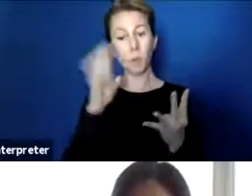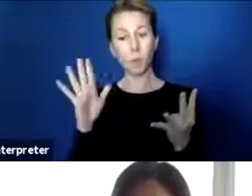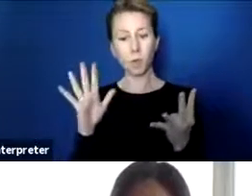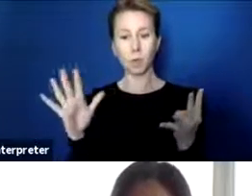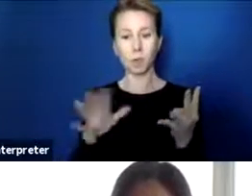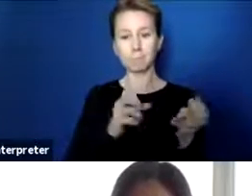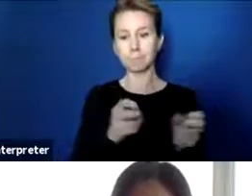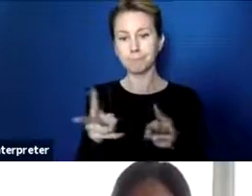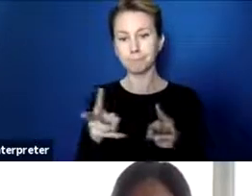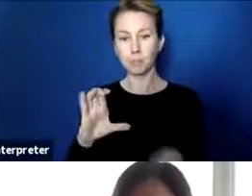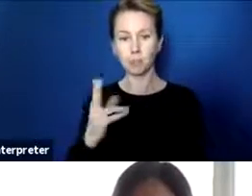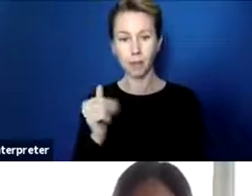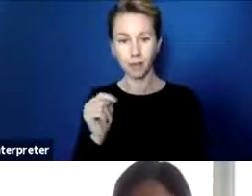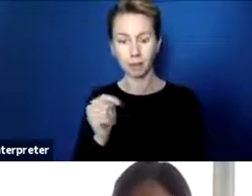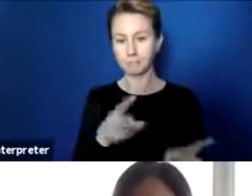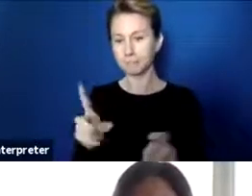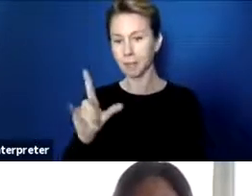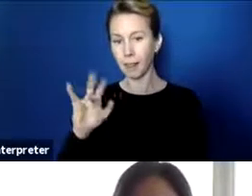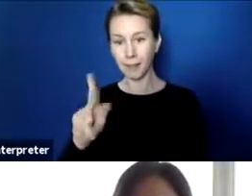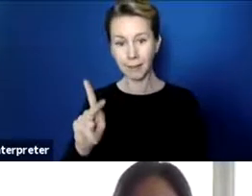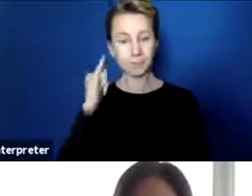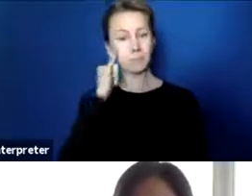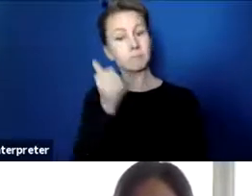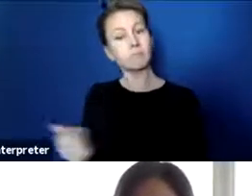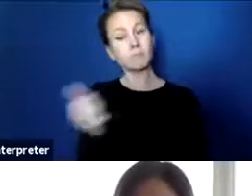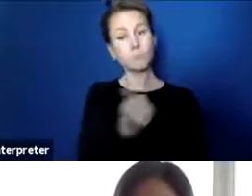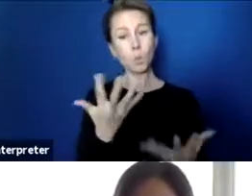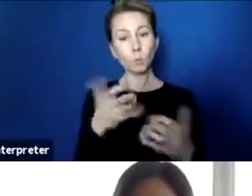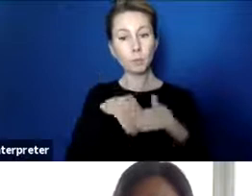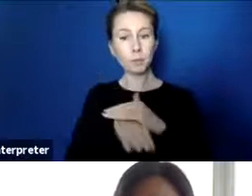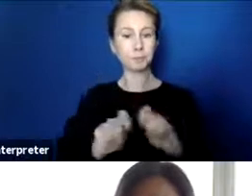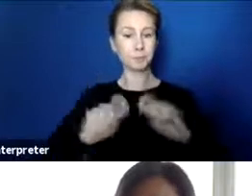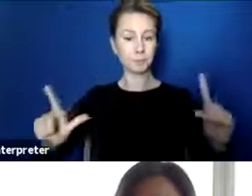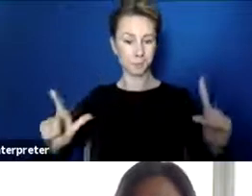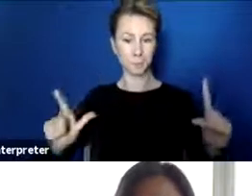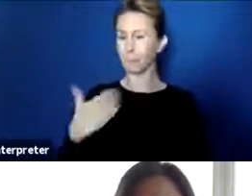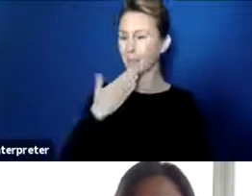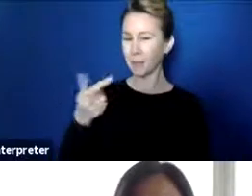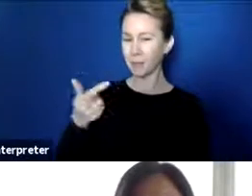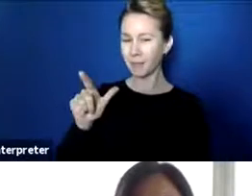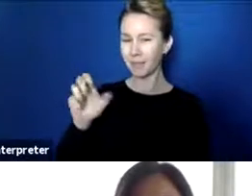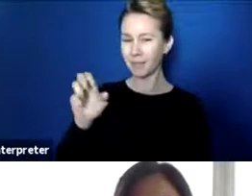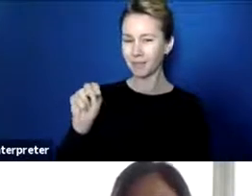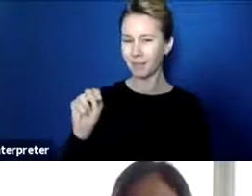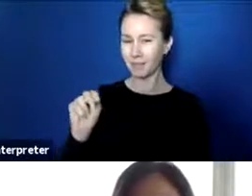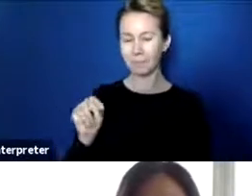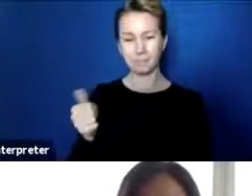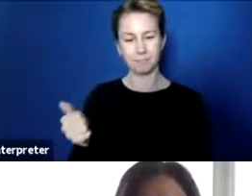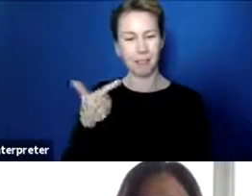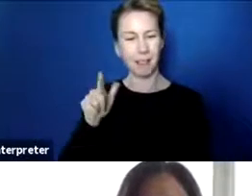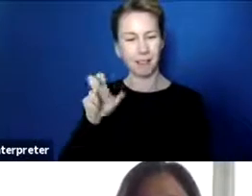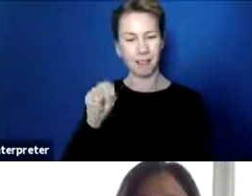FAQ sheet in English, Spanish, Chinese, and Russian,